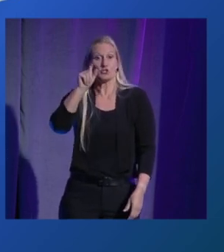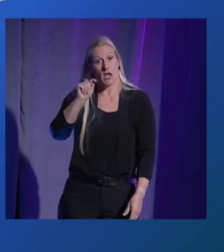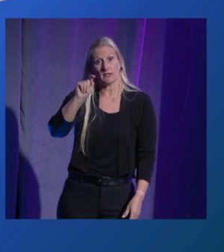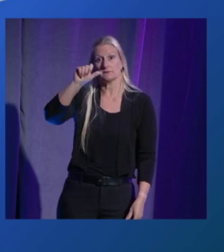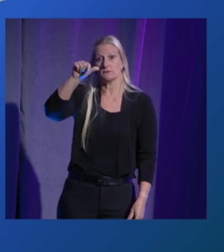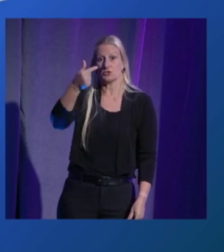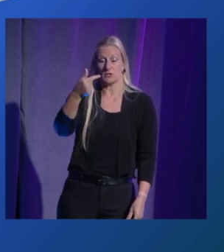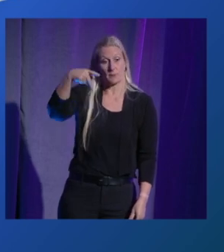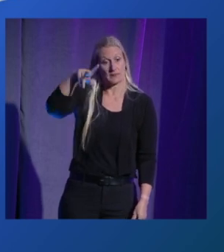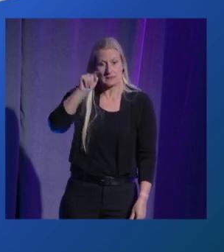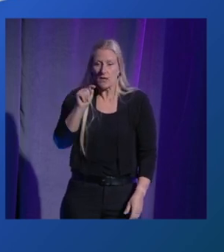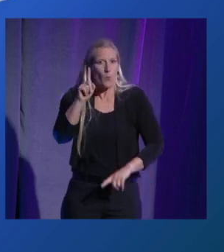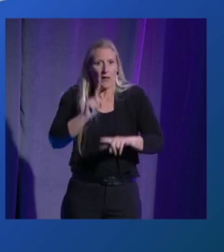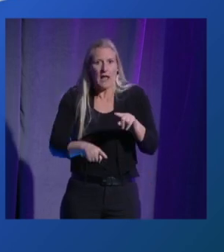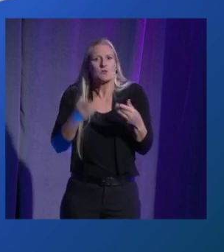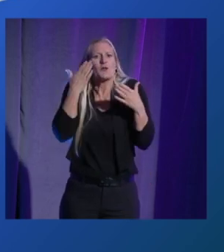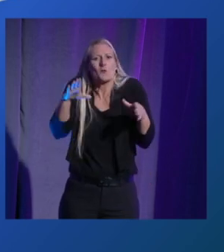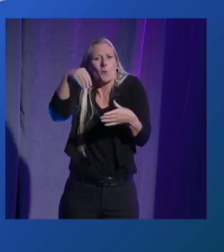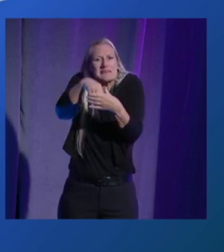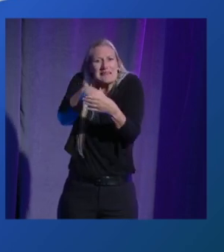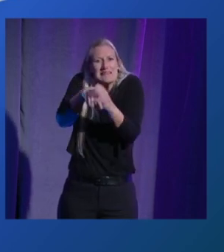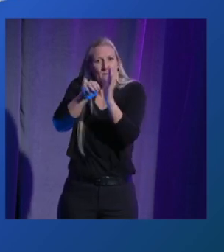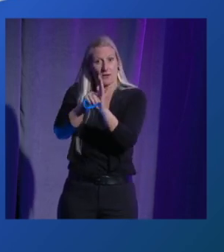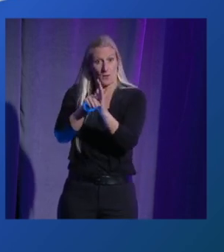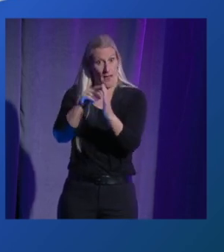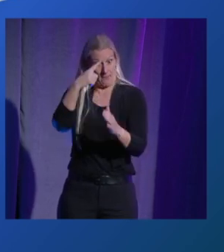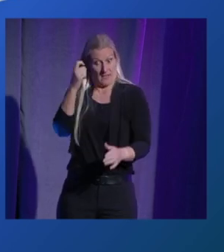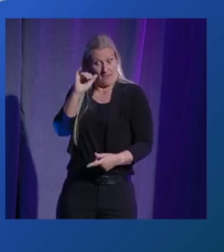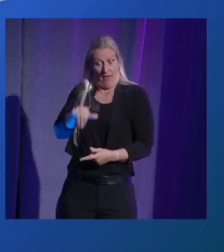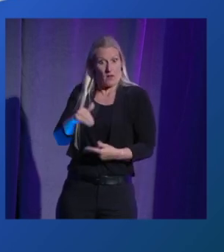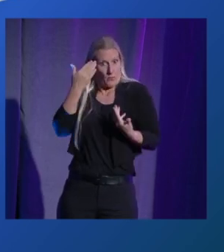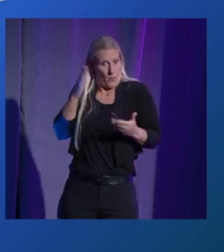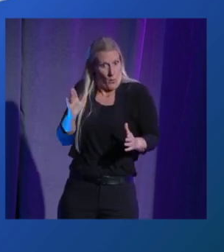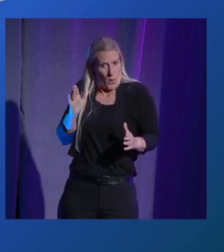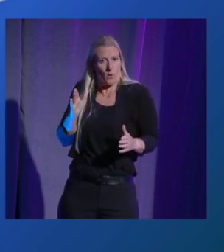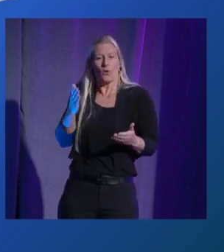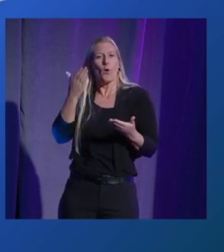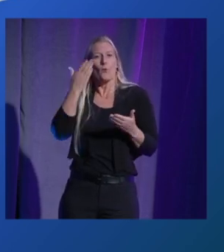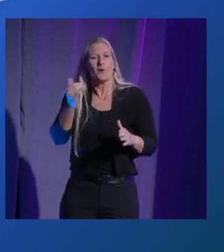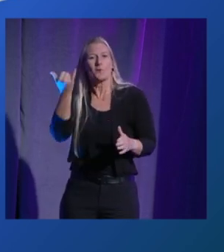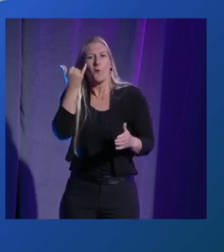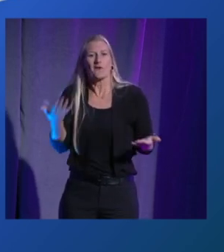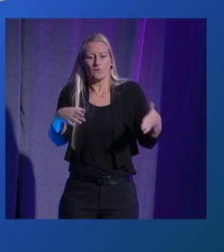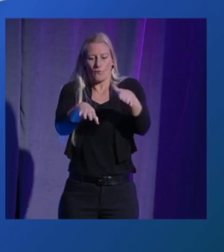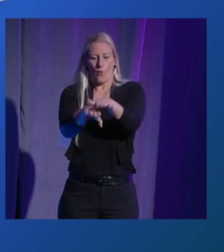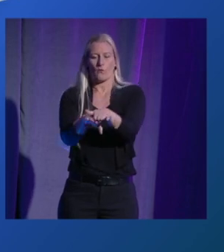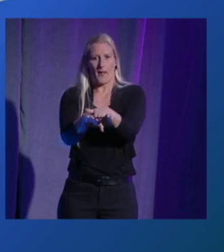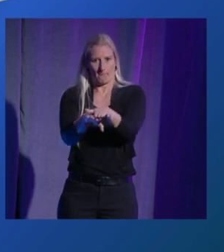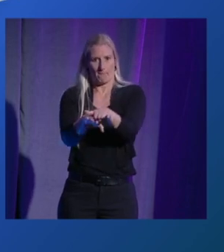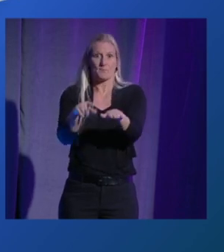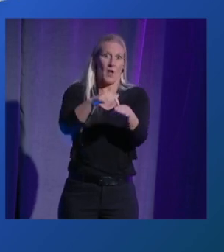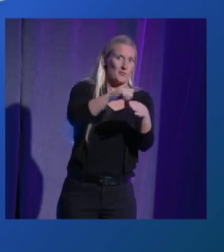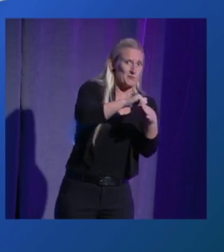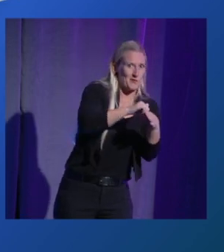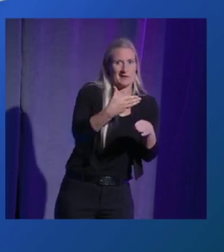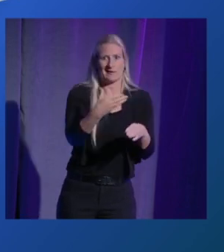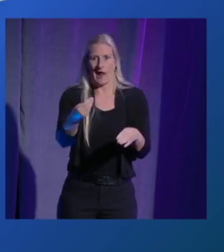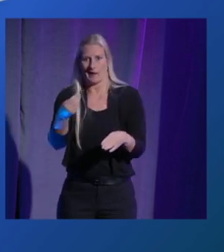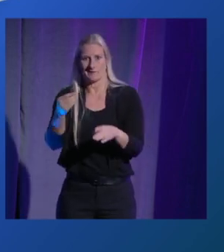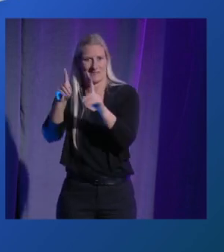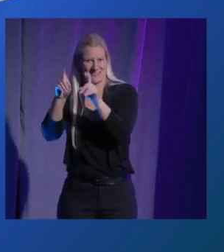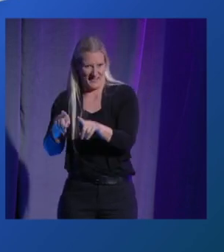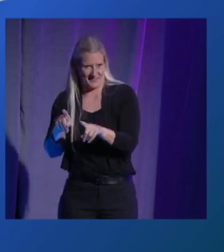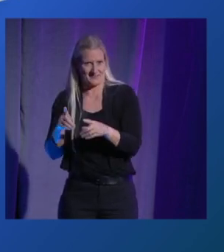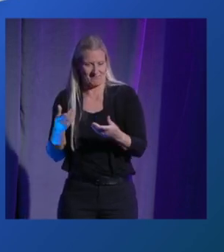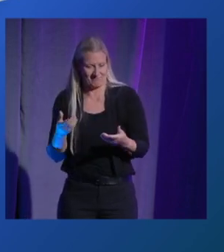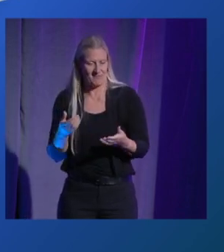what is in these models and because we don't know what's in them we don't know if there is any overlap between the data that we've trained on what we've tested on uh